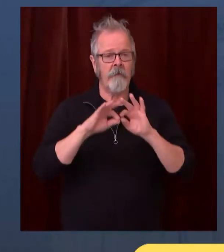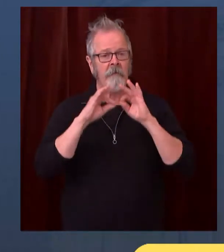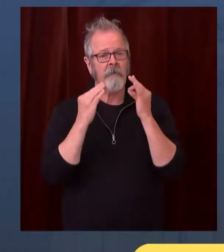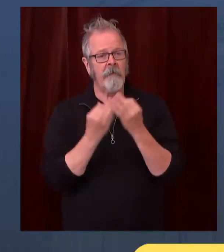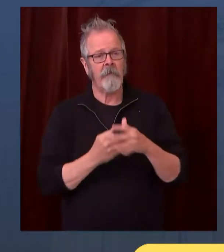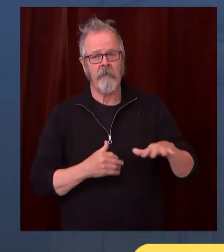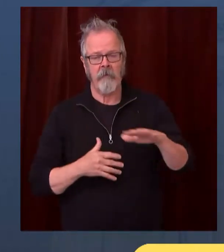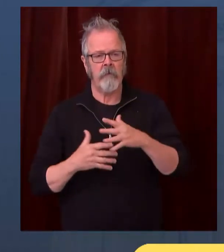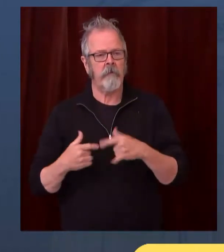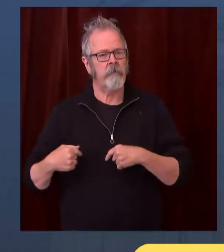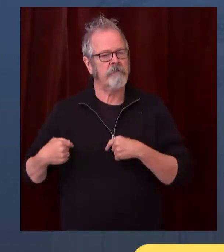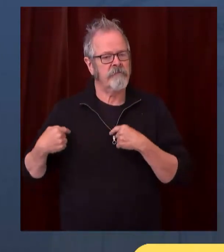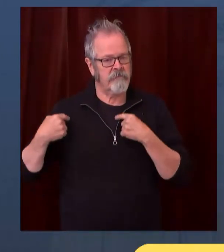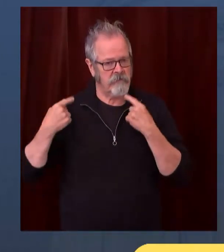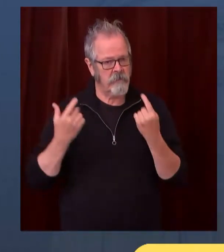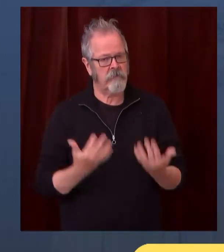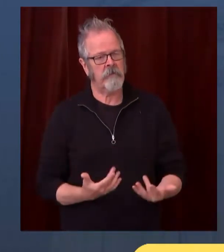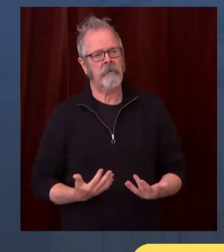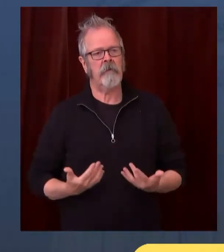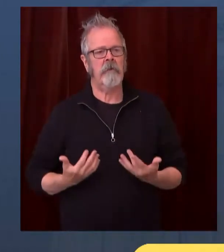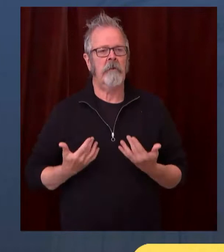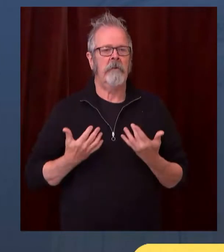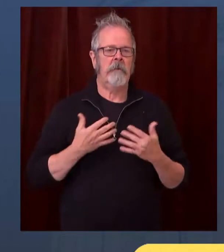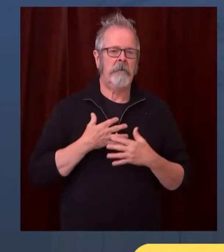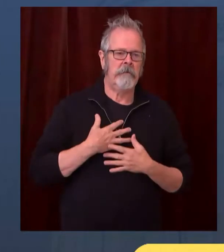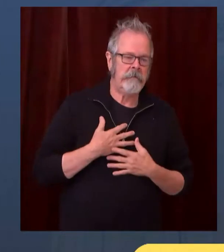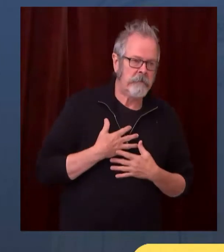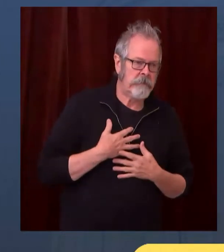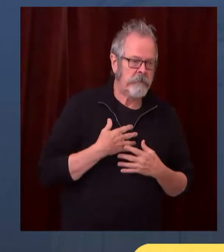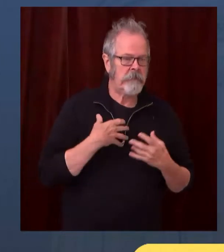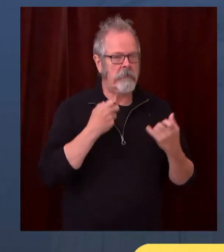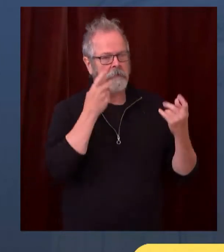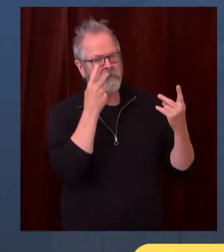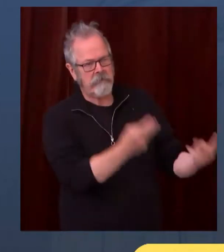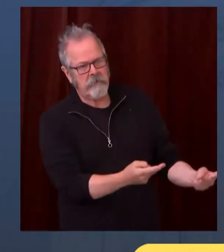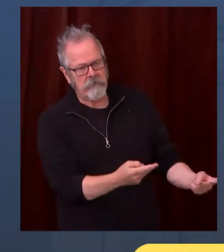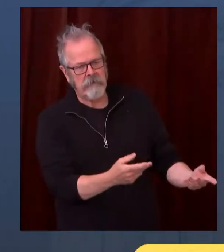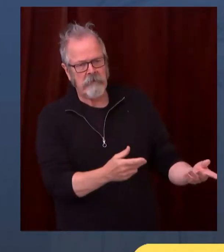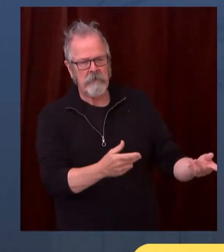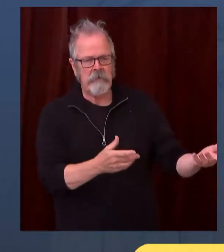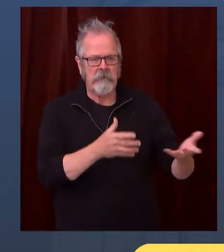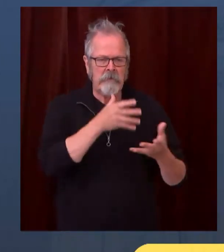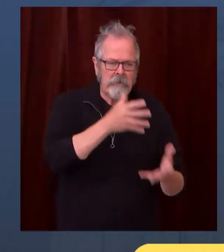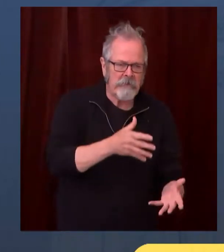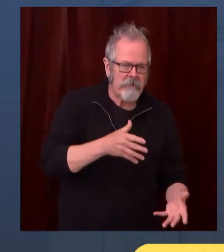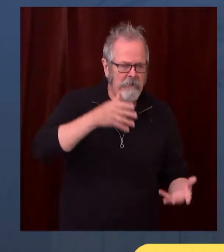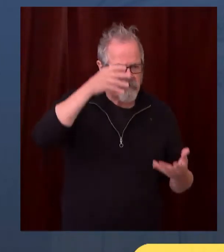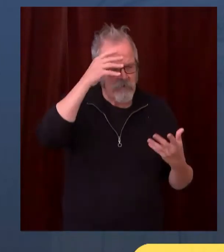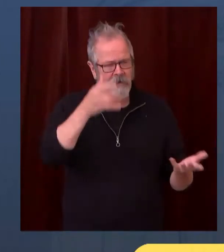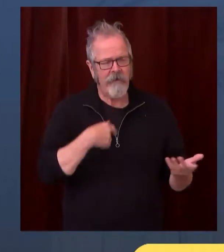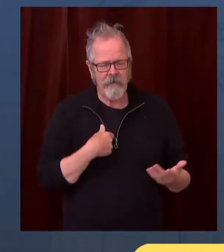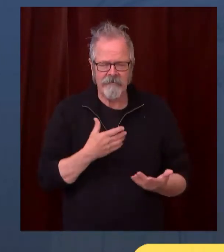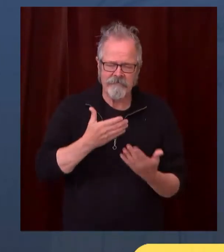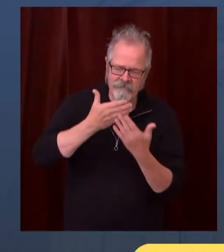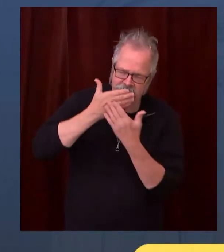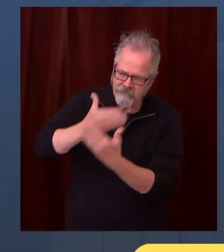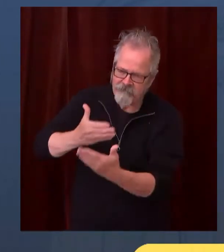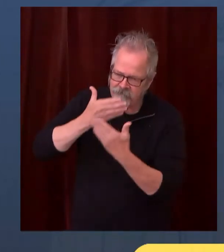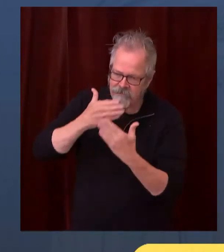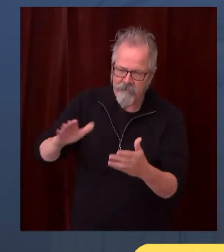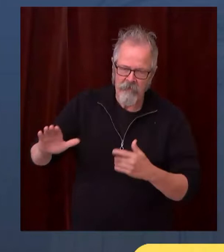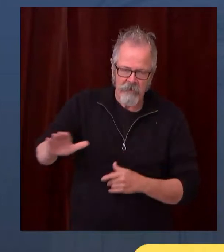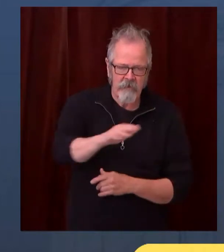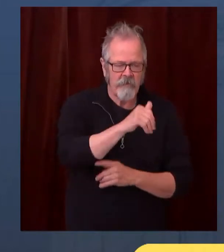very difficult for you. We all look forward to the eventual return to normalcy in these